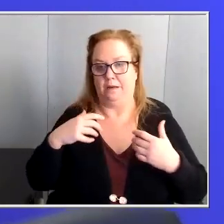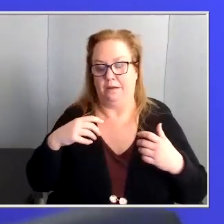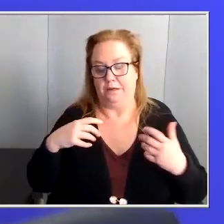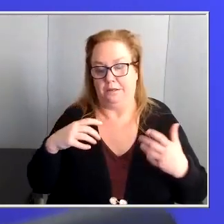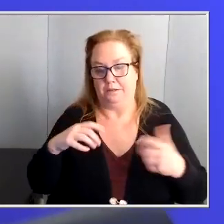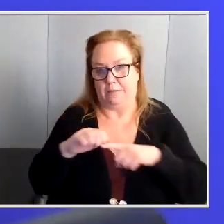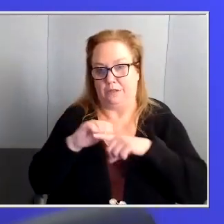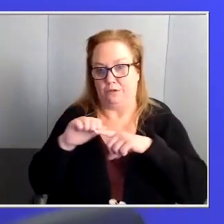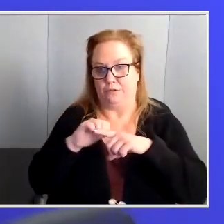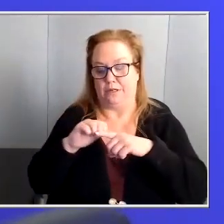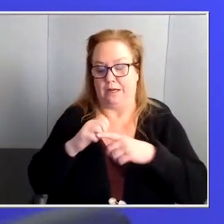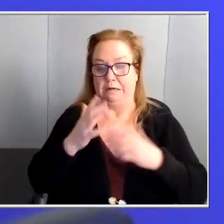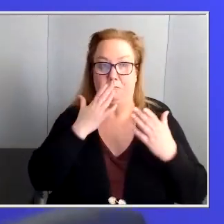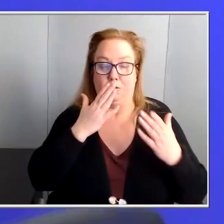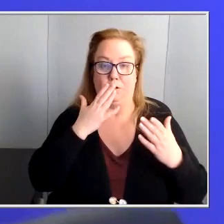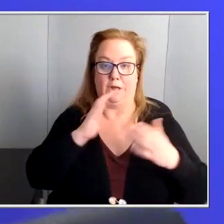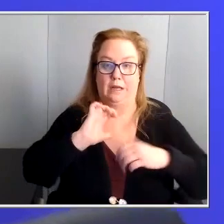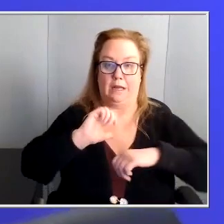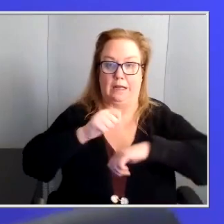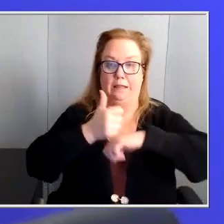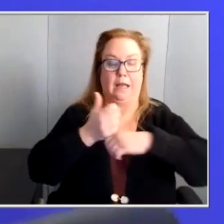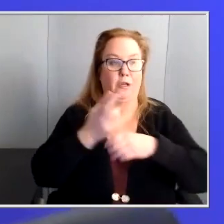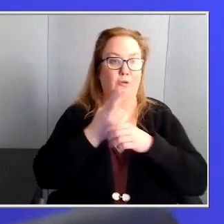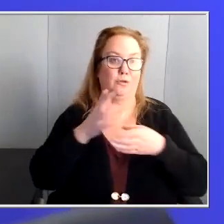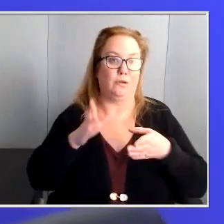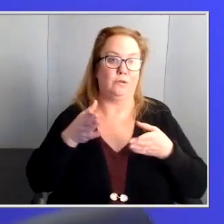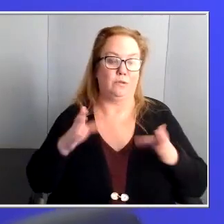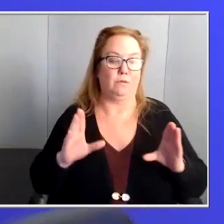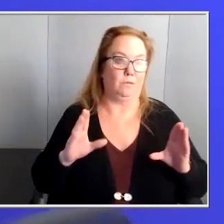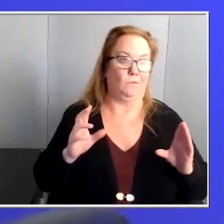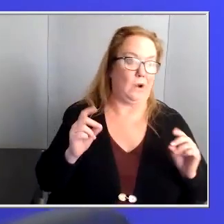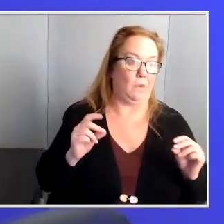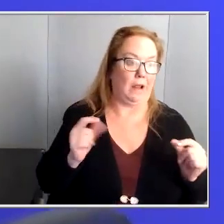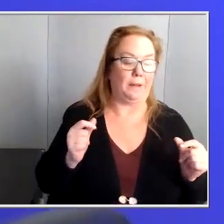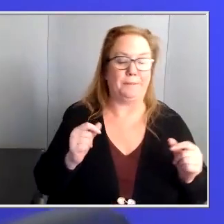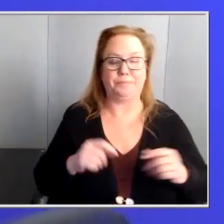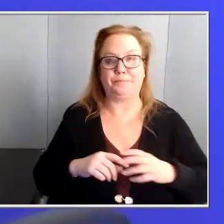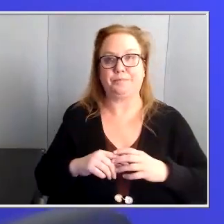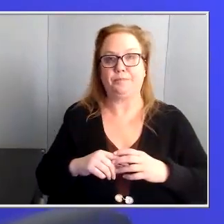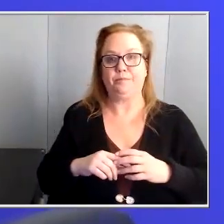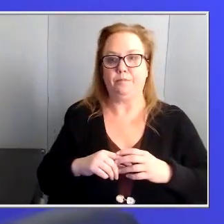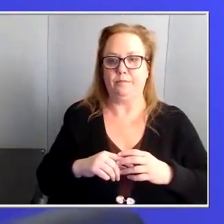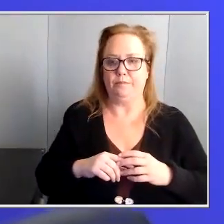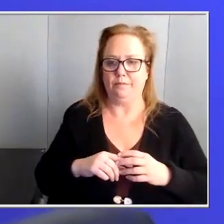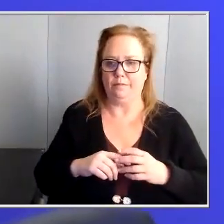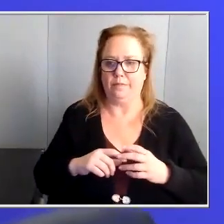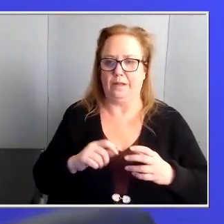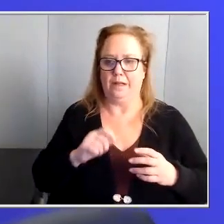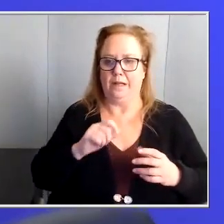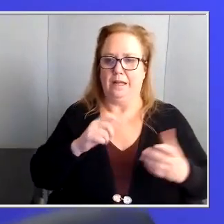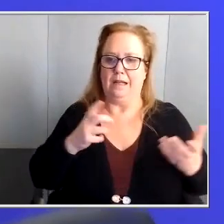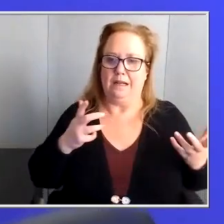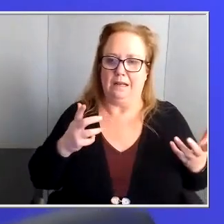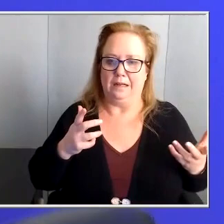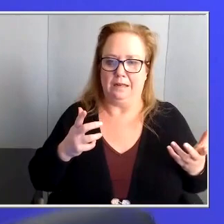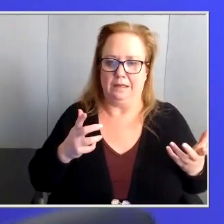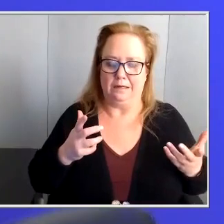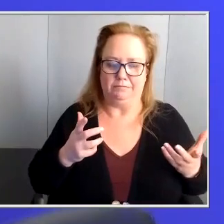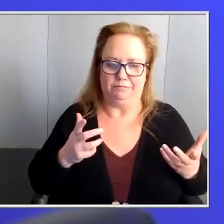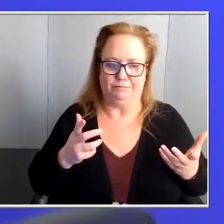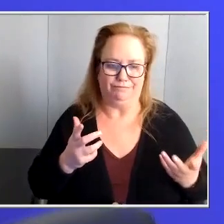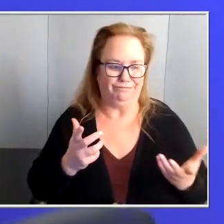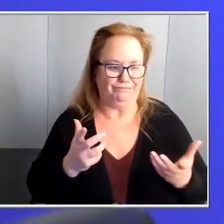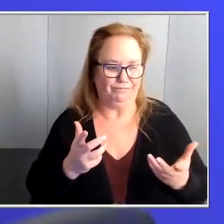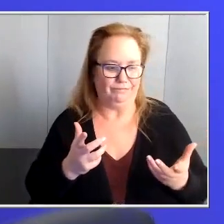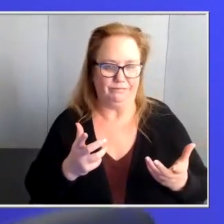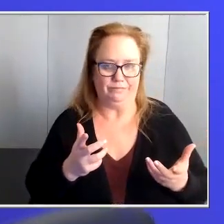I implemented those strategies quickly. I just don't like to suffer from anything that can